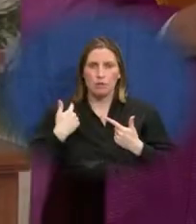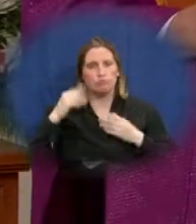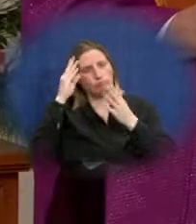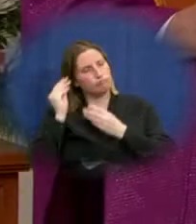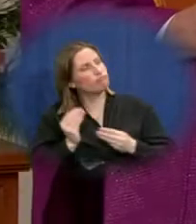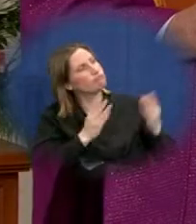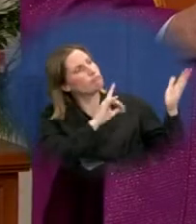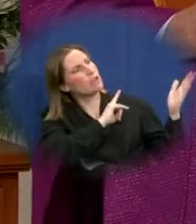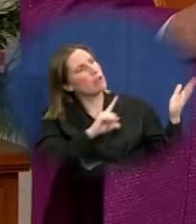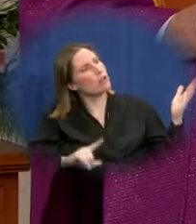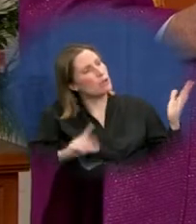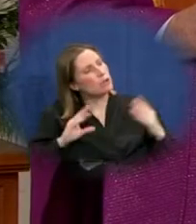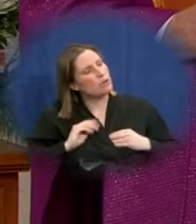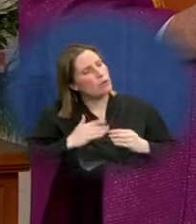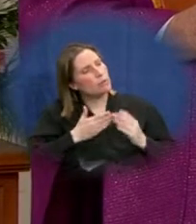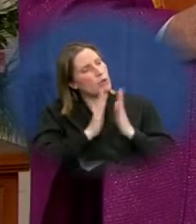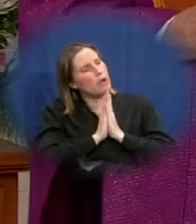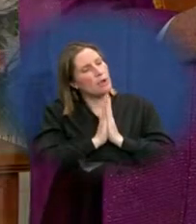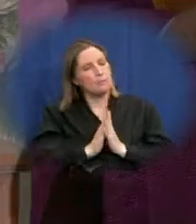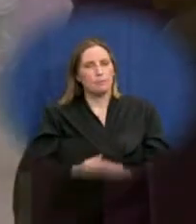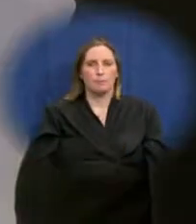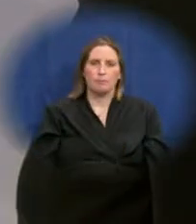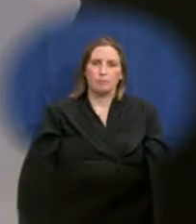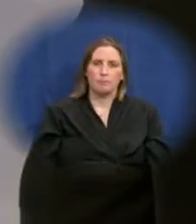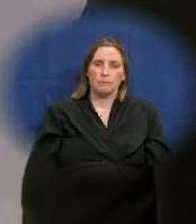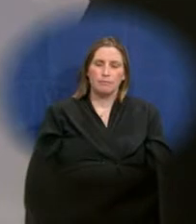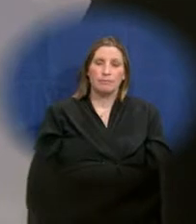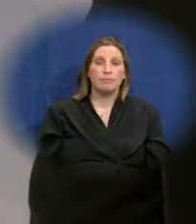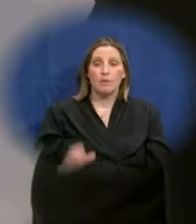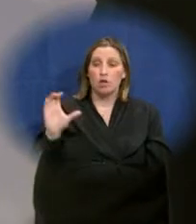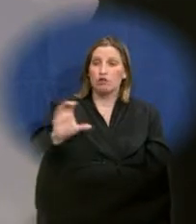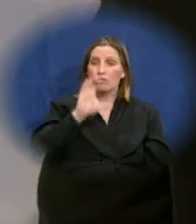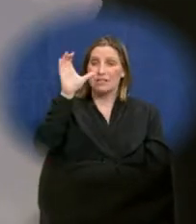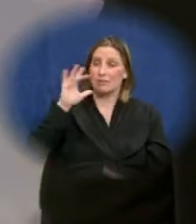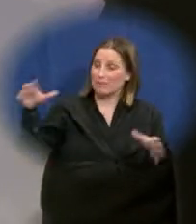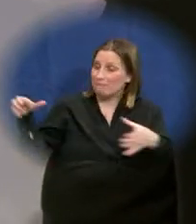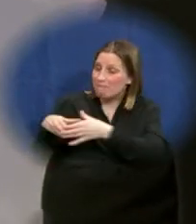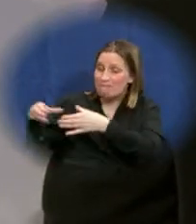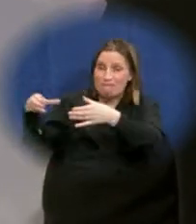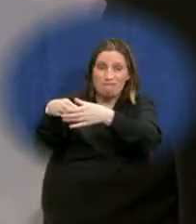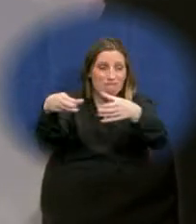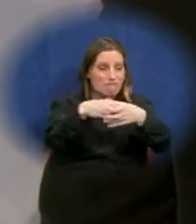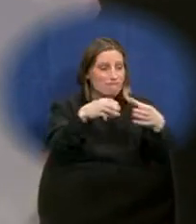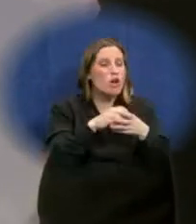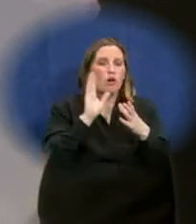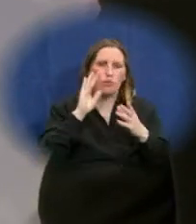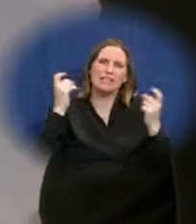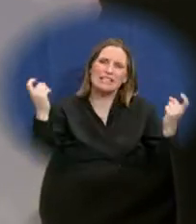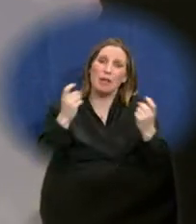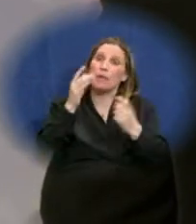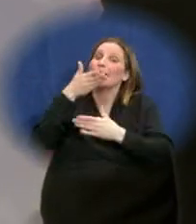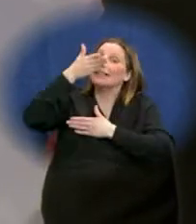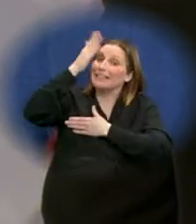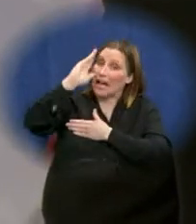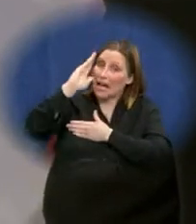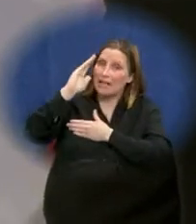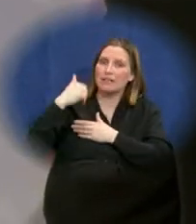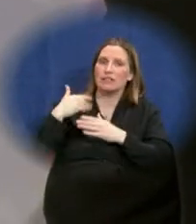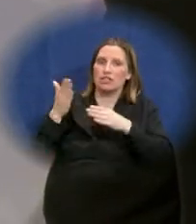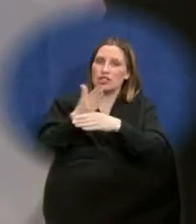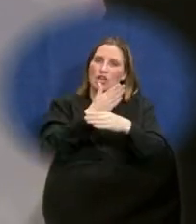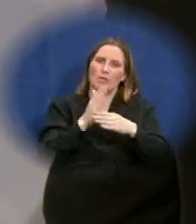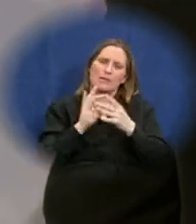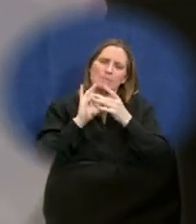Lord. Lord, hear our prayer. That our Christmas gatherings may truly celebrate the presence of God, sharing the goodness and love of our